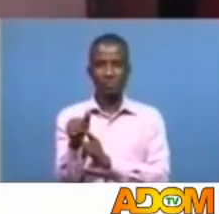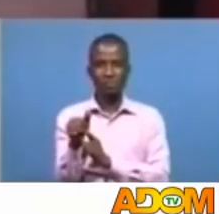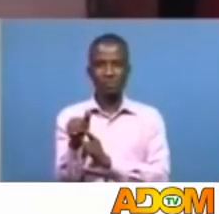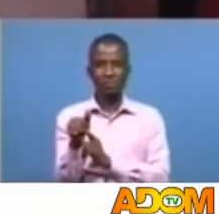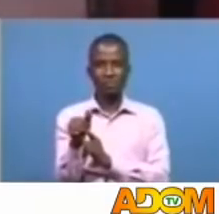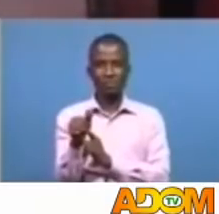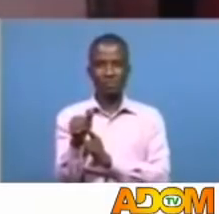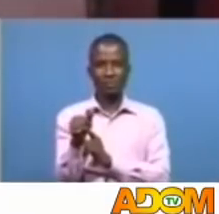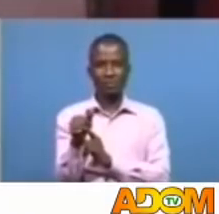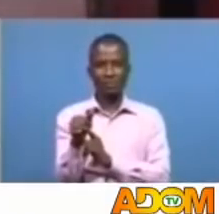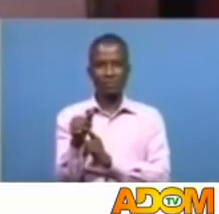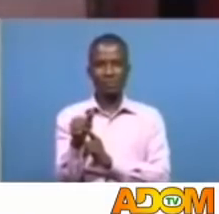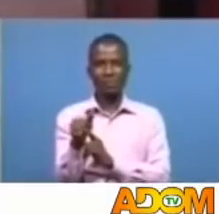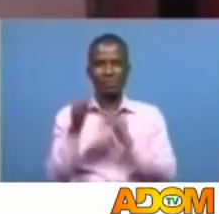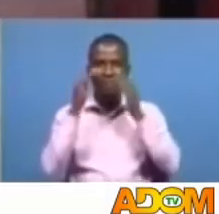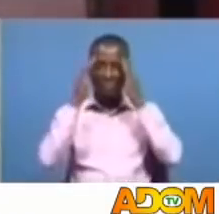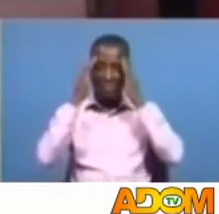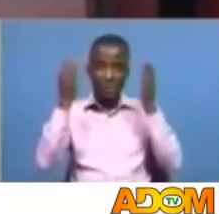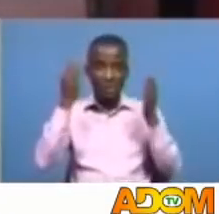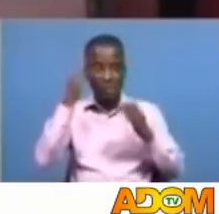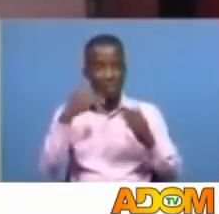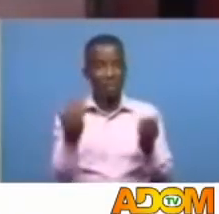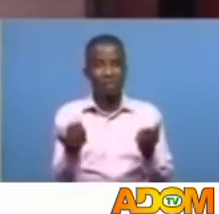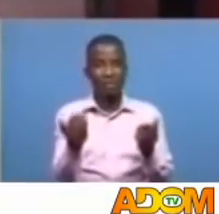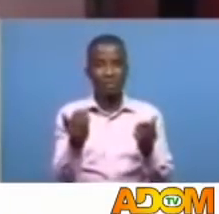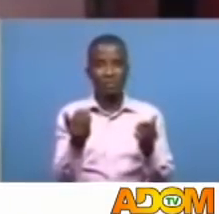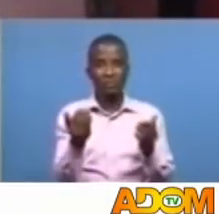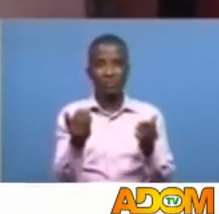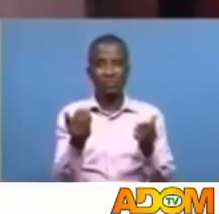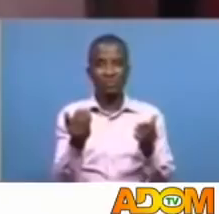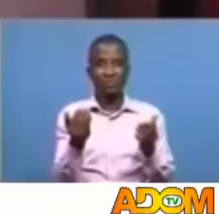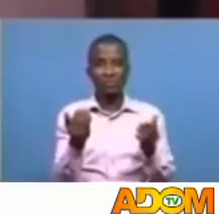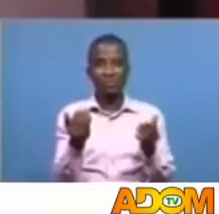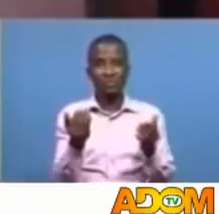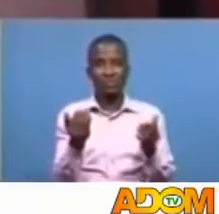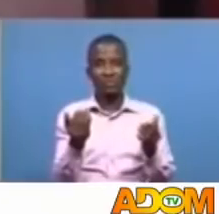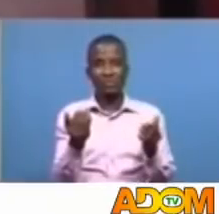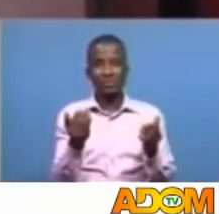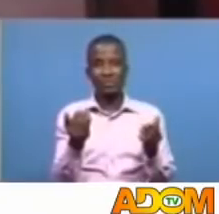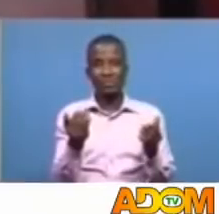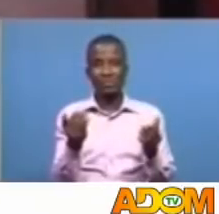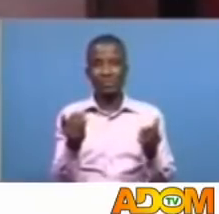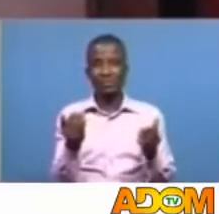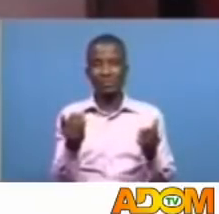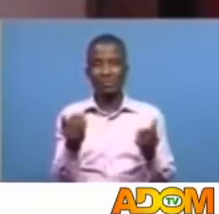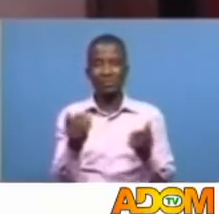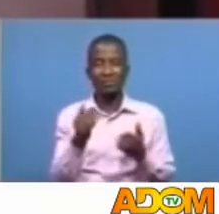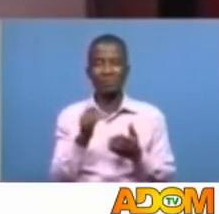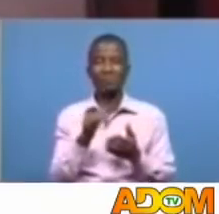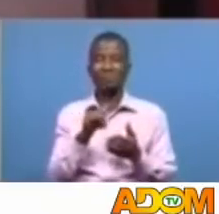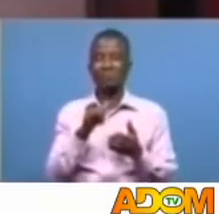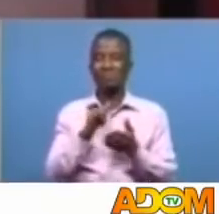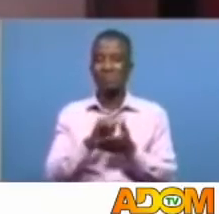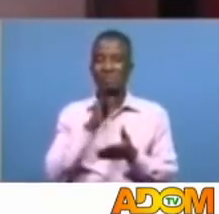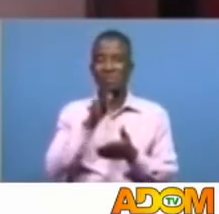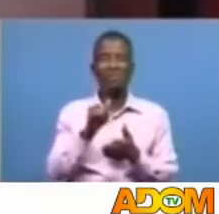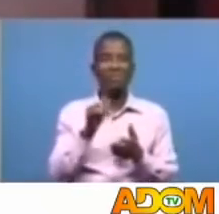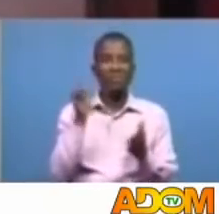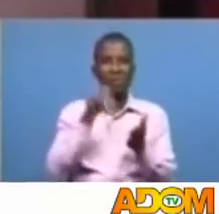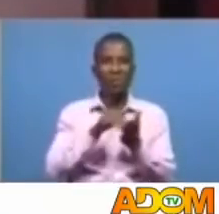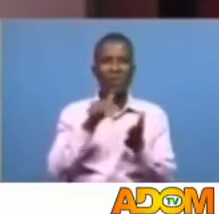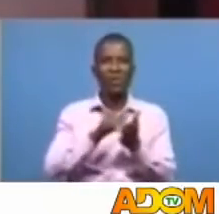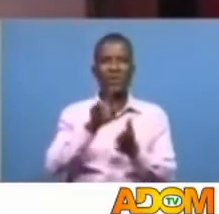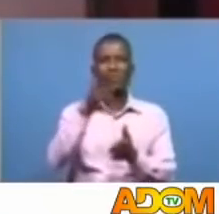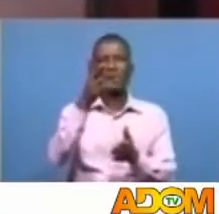I see no reason to believe that this was inadvertent, because it is repeated